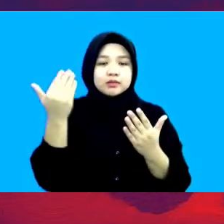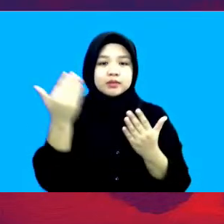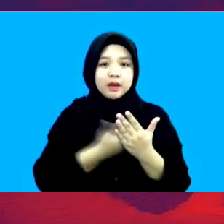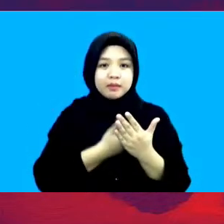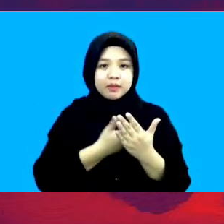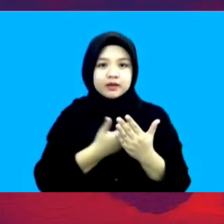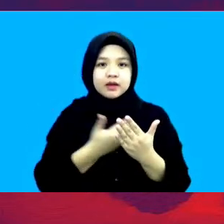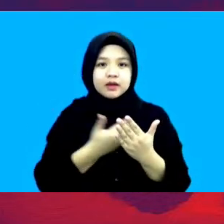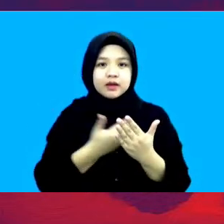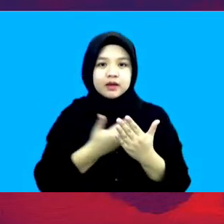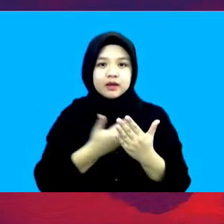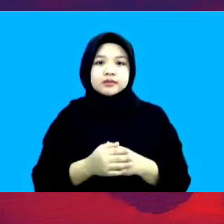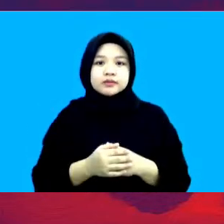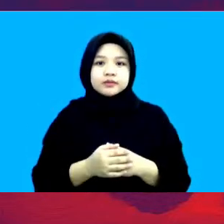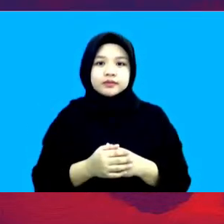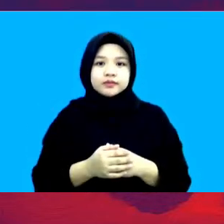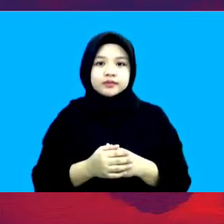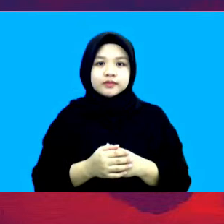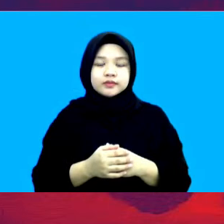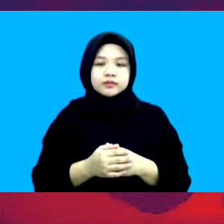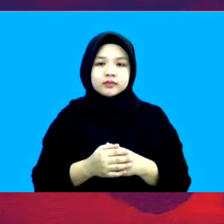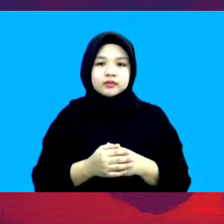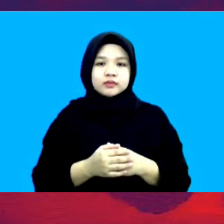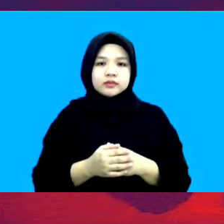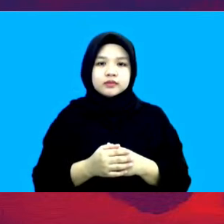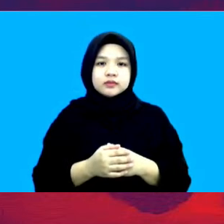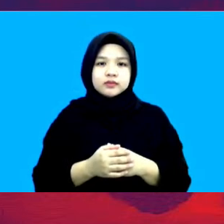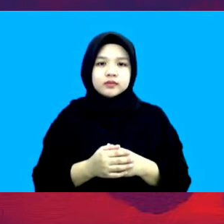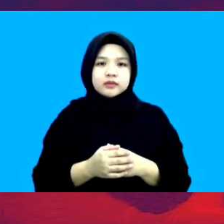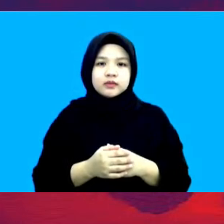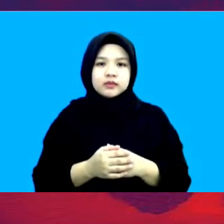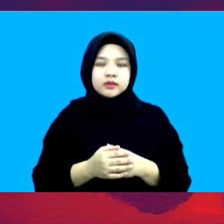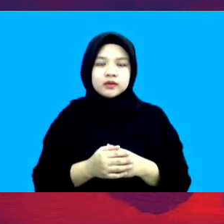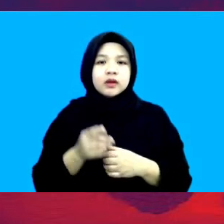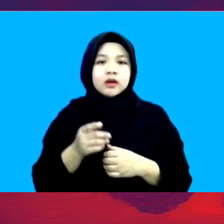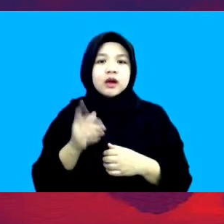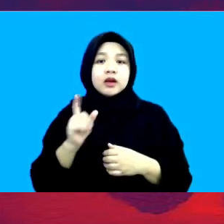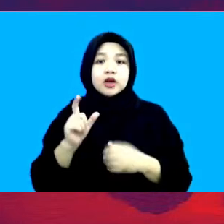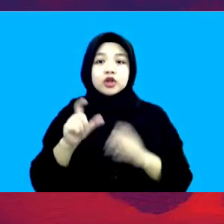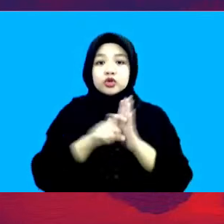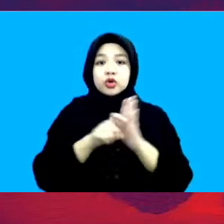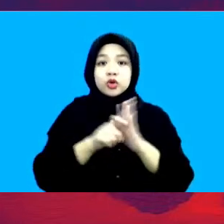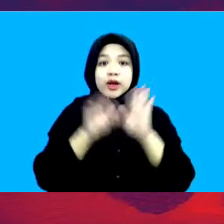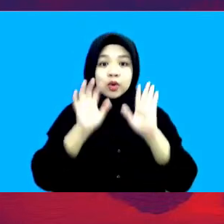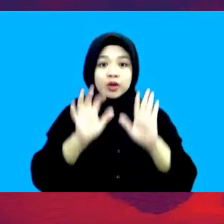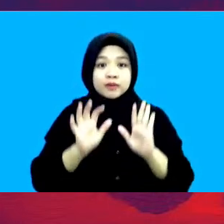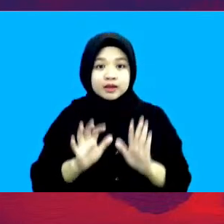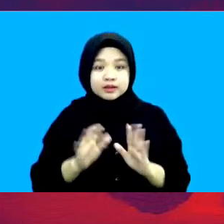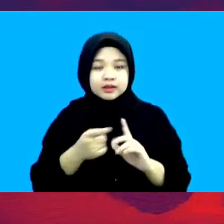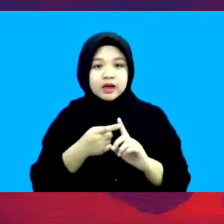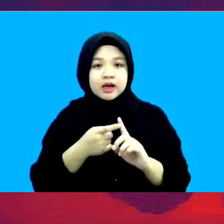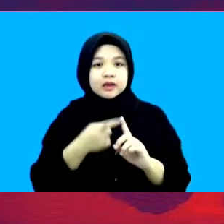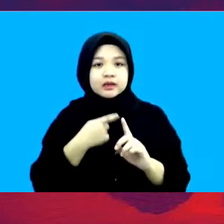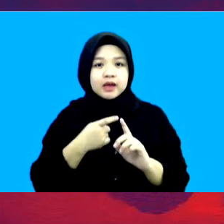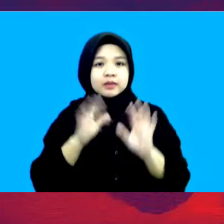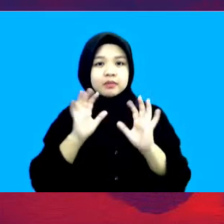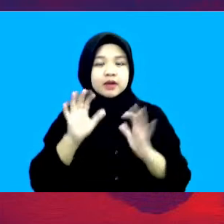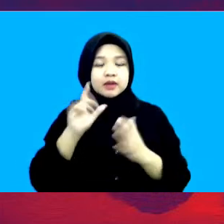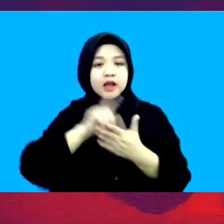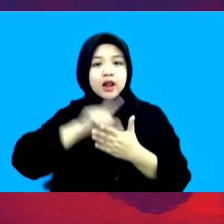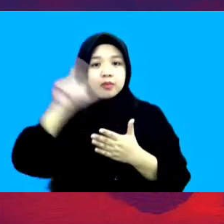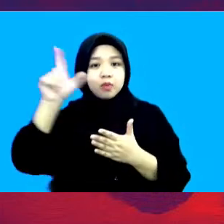such as my student, Dono. Gosh, it's been so long since we've